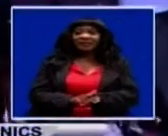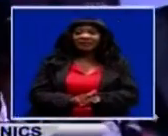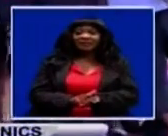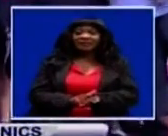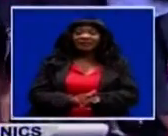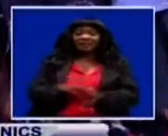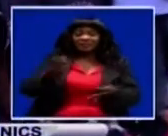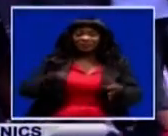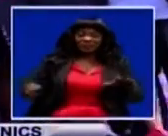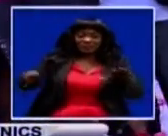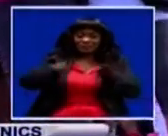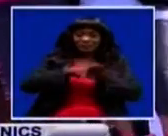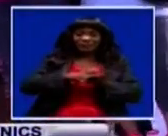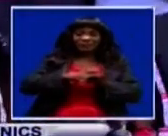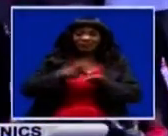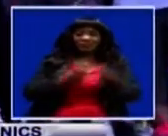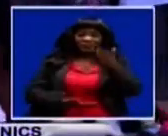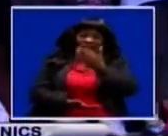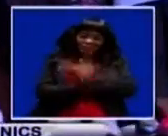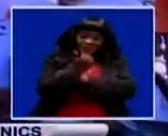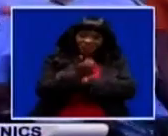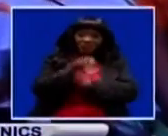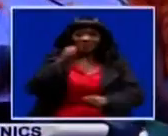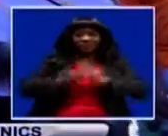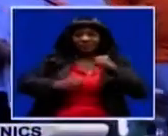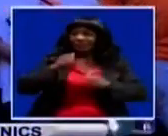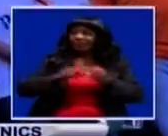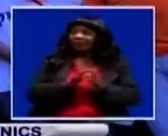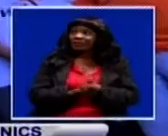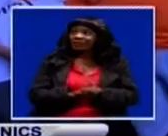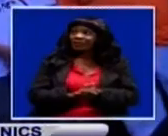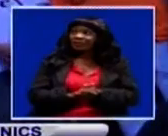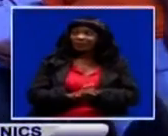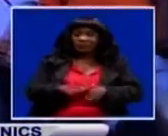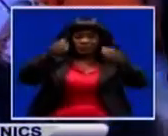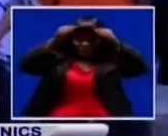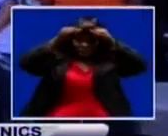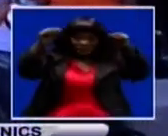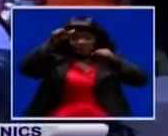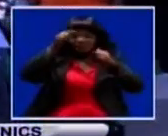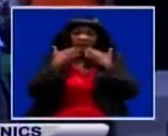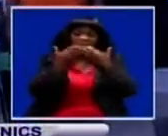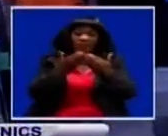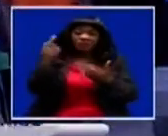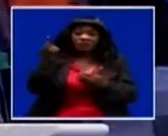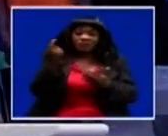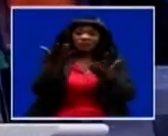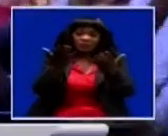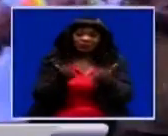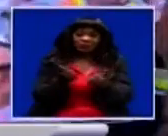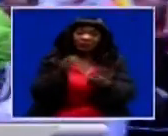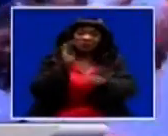took part in the early morning jog. I just wanted to say thank you, Mr. President, for this initiative, which is